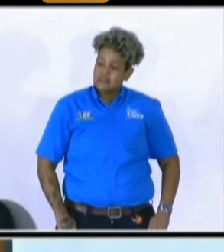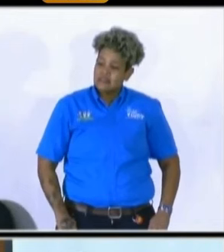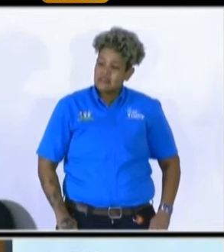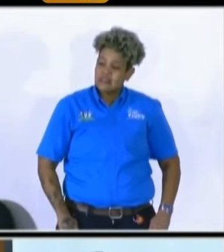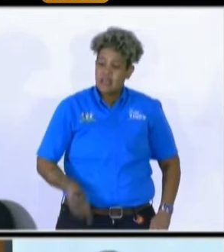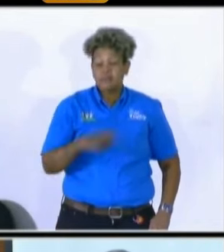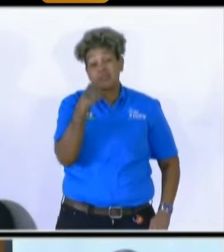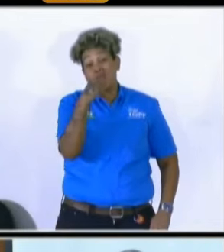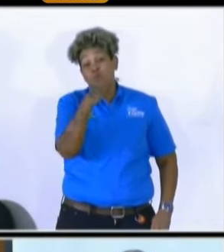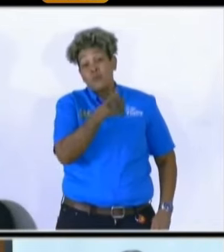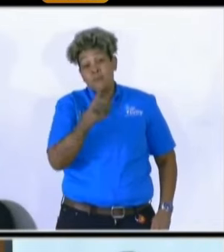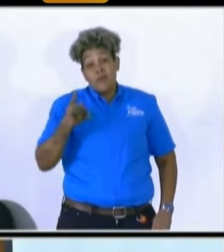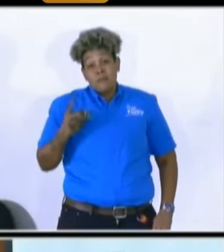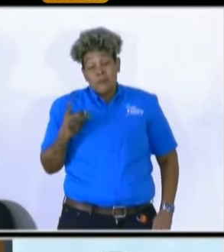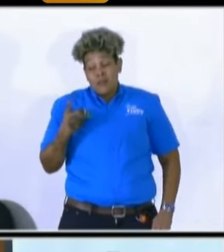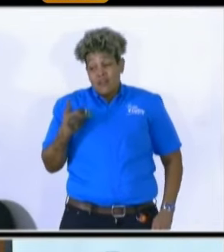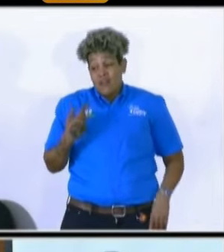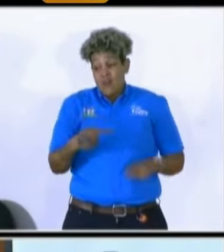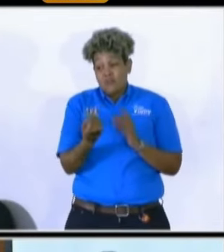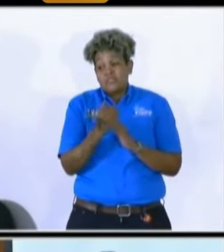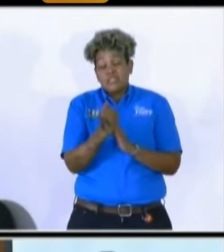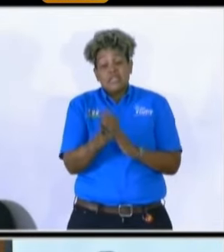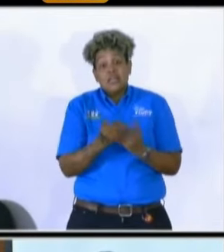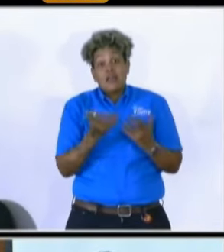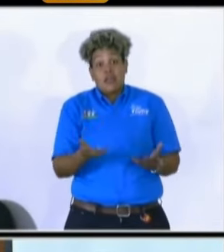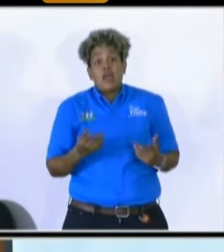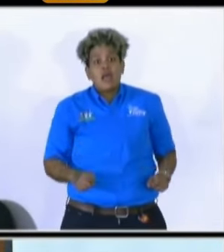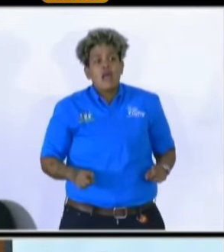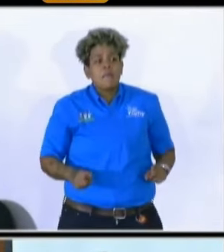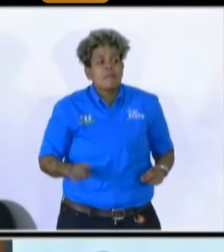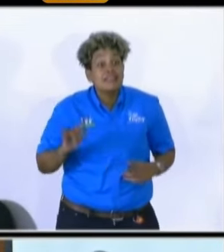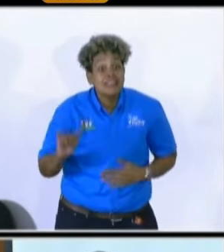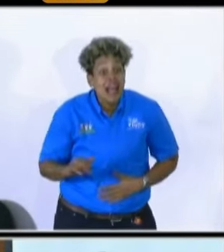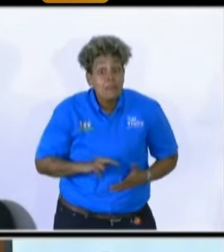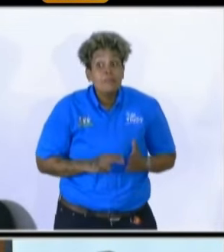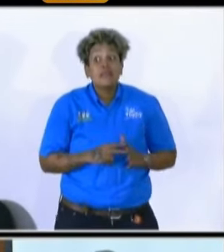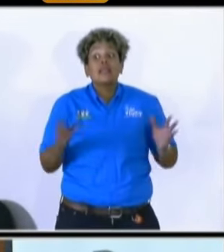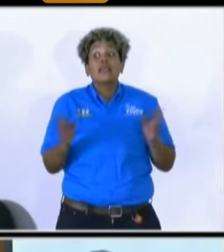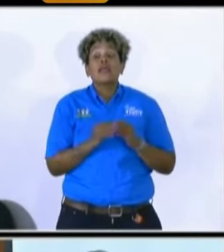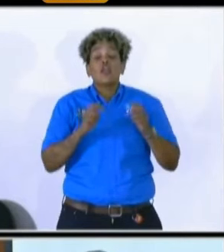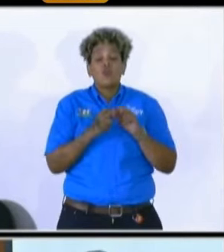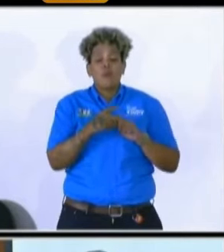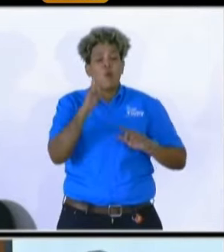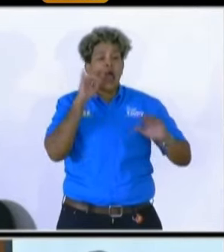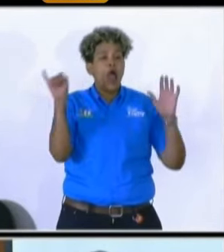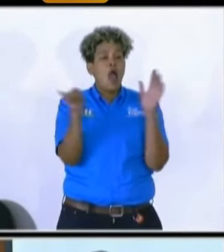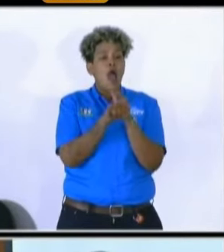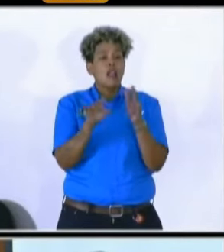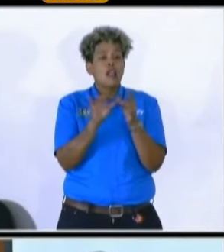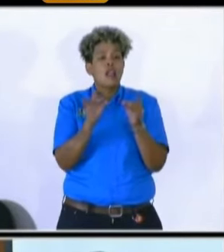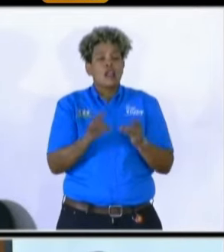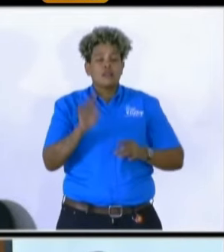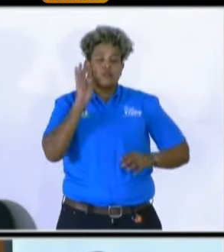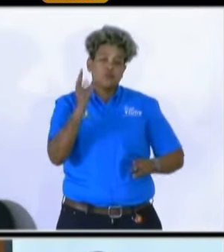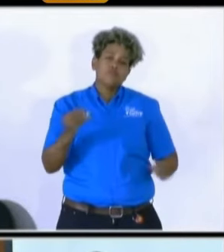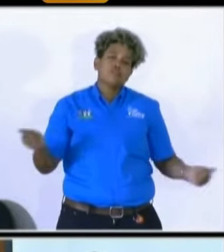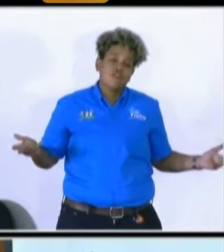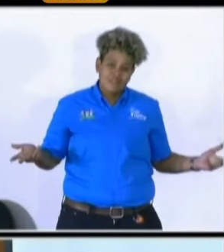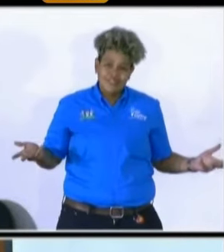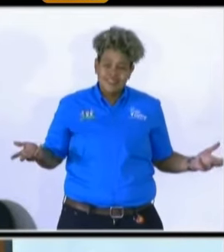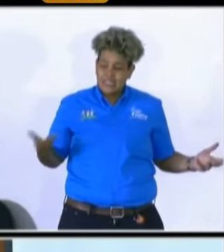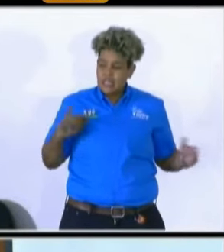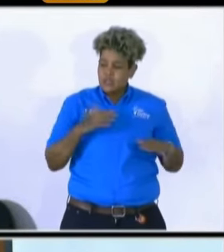leader, that will mean that the problems that you identify will be solved. I don't